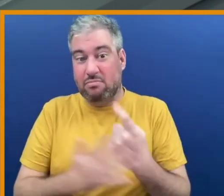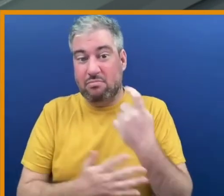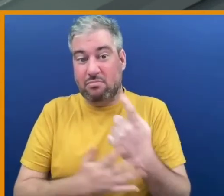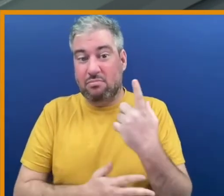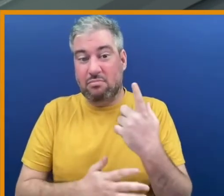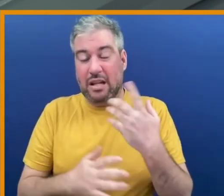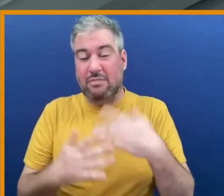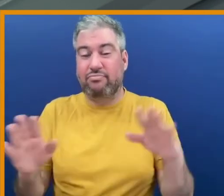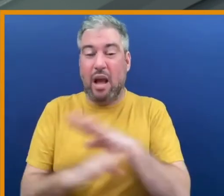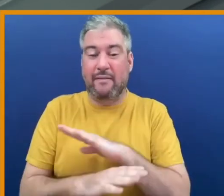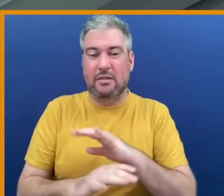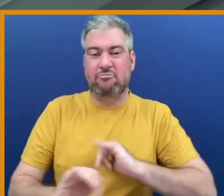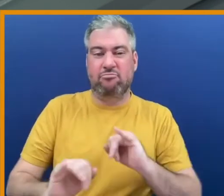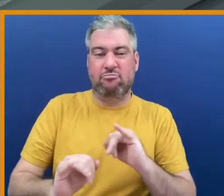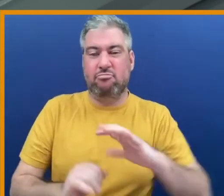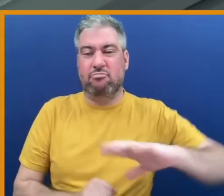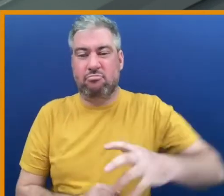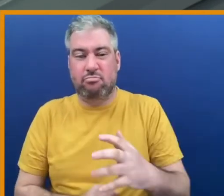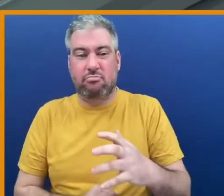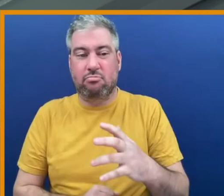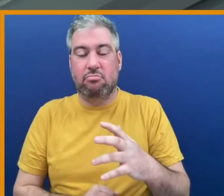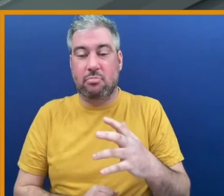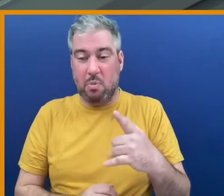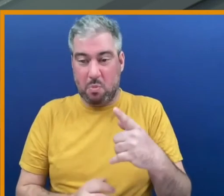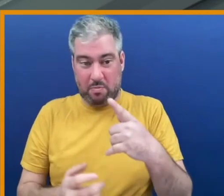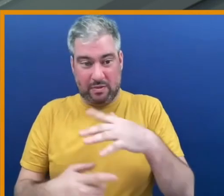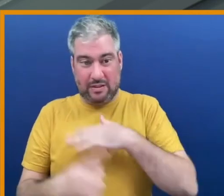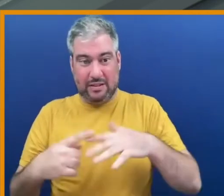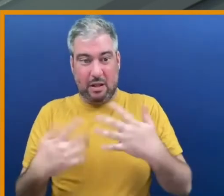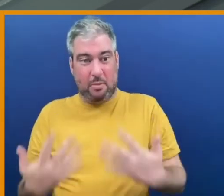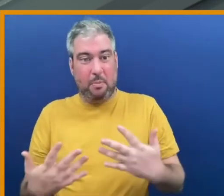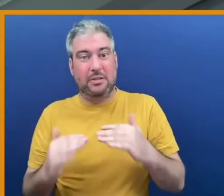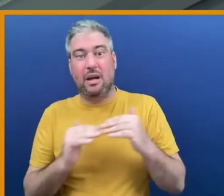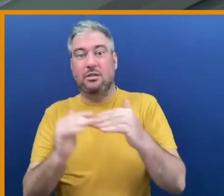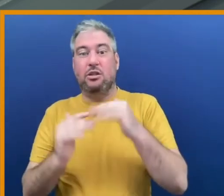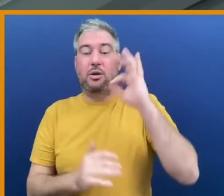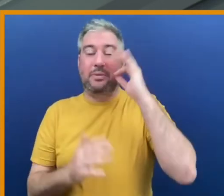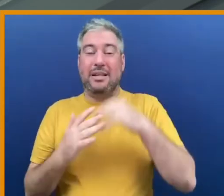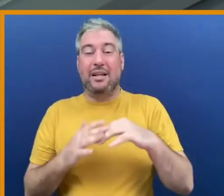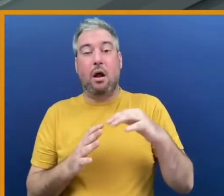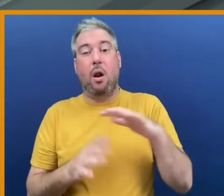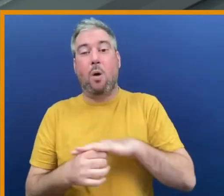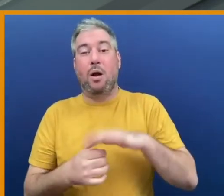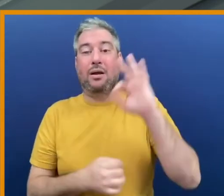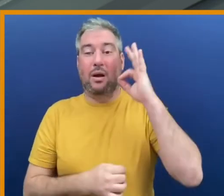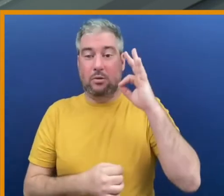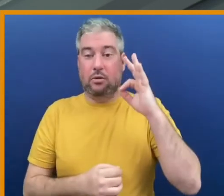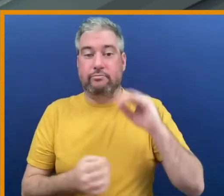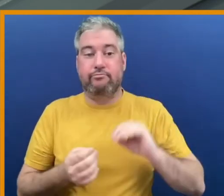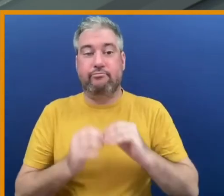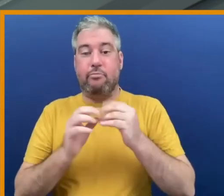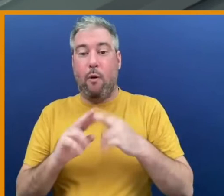the councillors. And those councillors are appointed based on the political representation in that council. So you